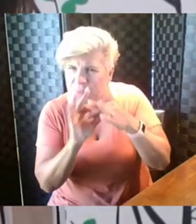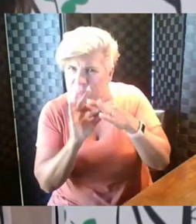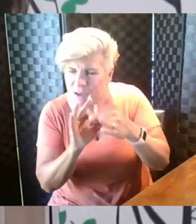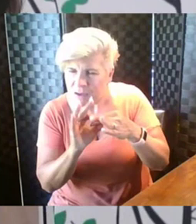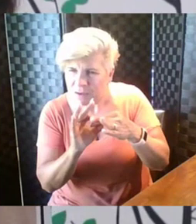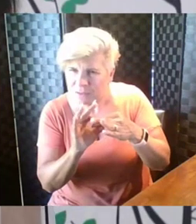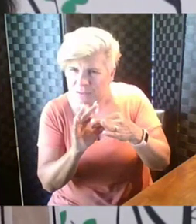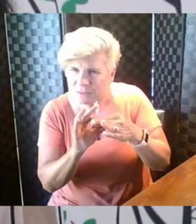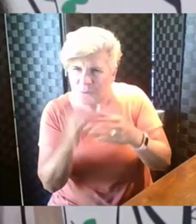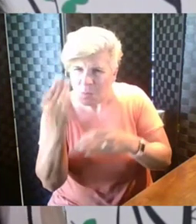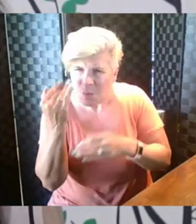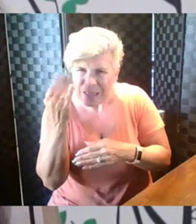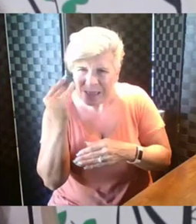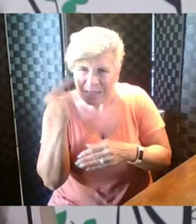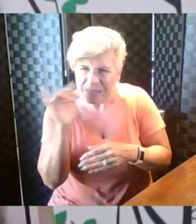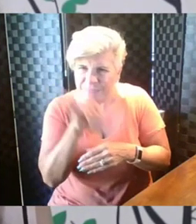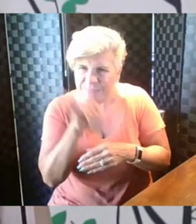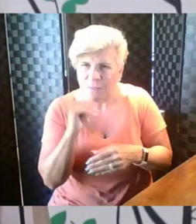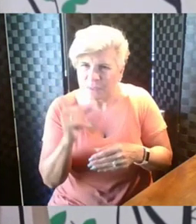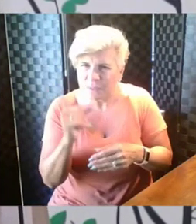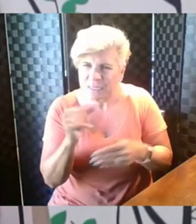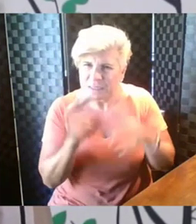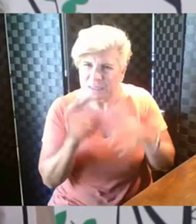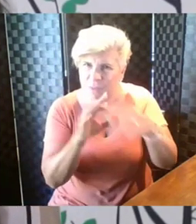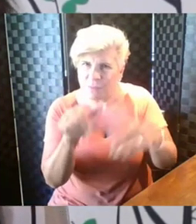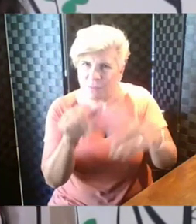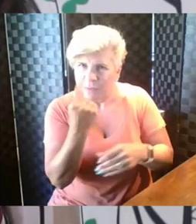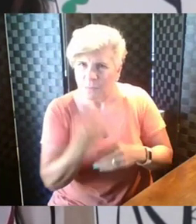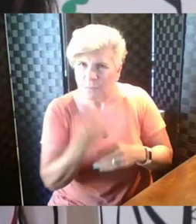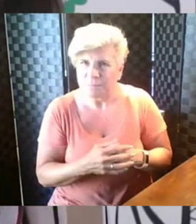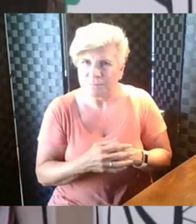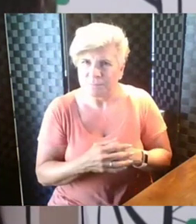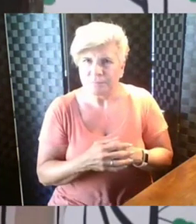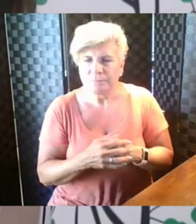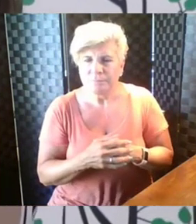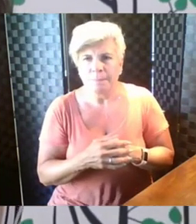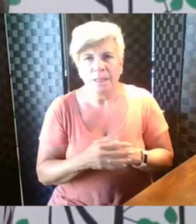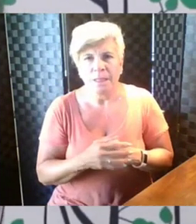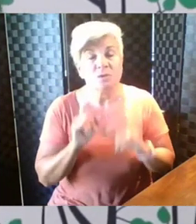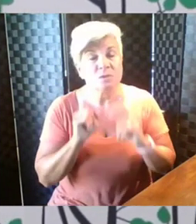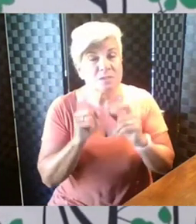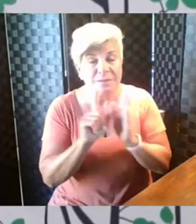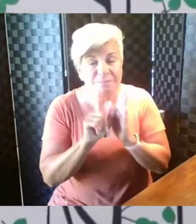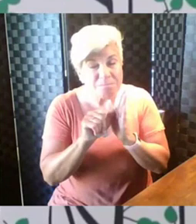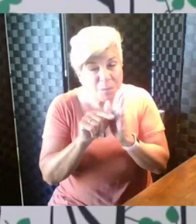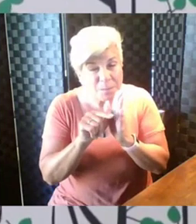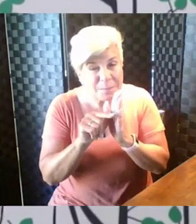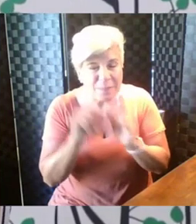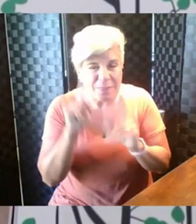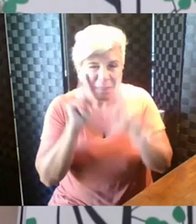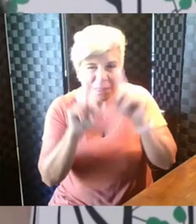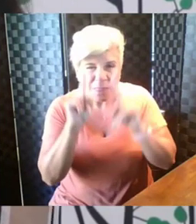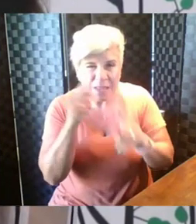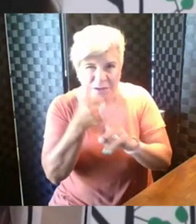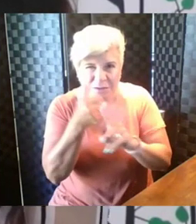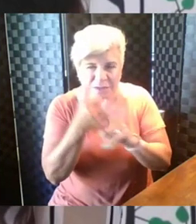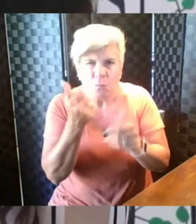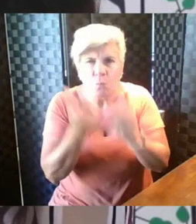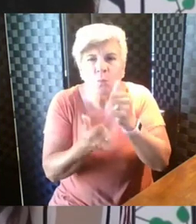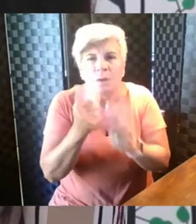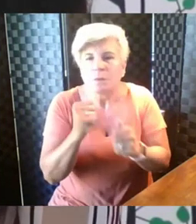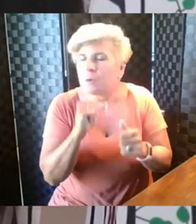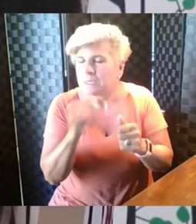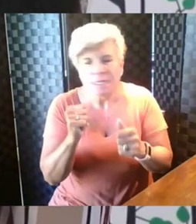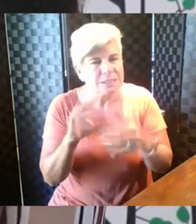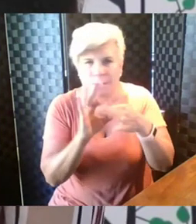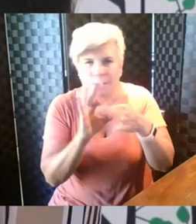work, why do I think that one doesn't belong with the others? Okay, so I'm going to give you a few moments to look at each